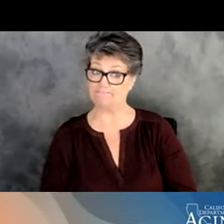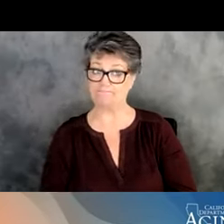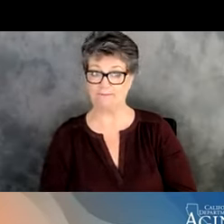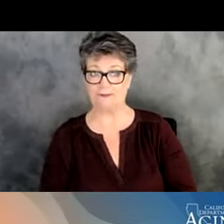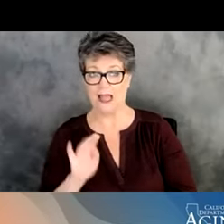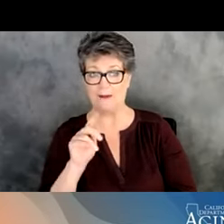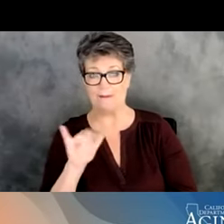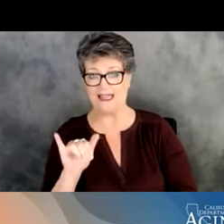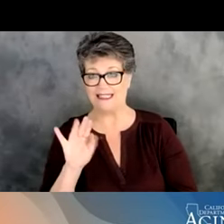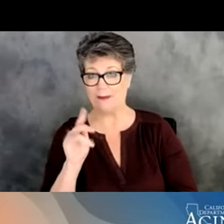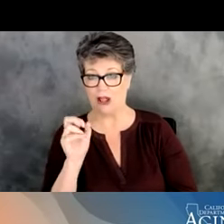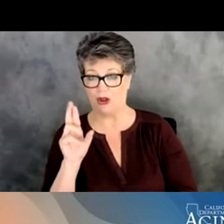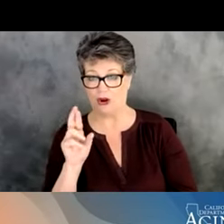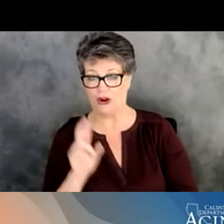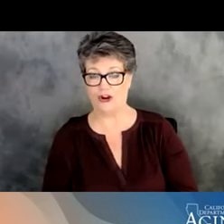Betsy Butler.